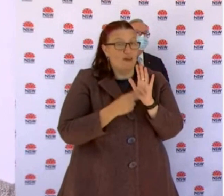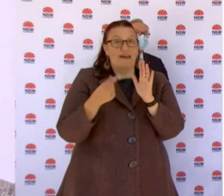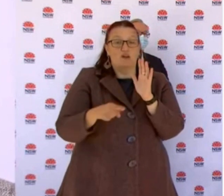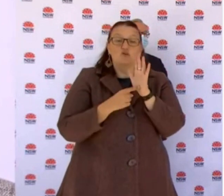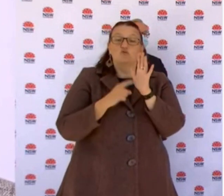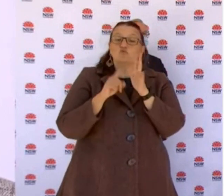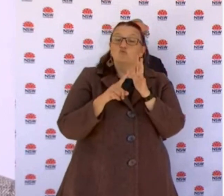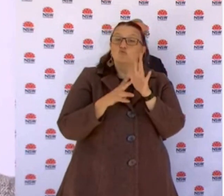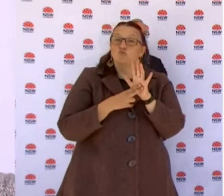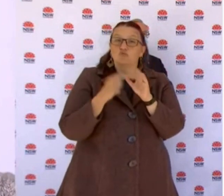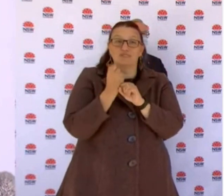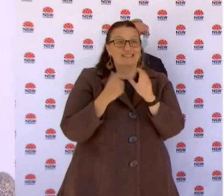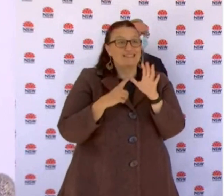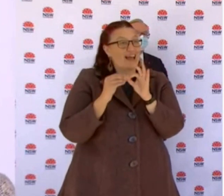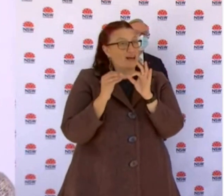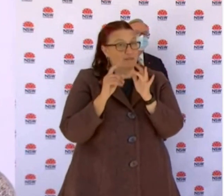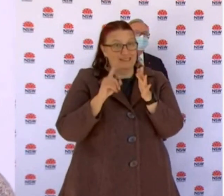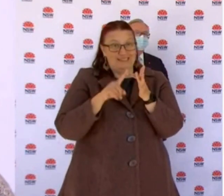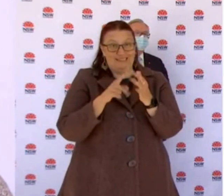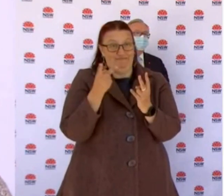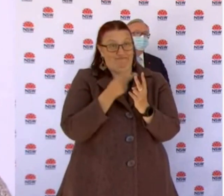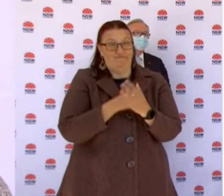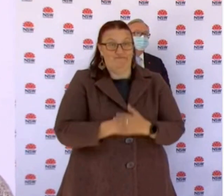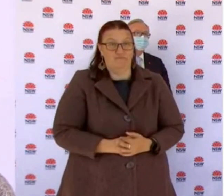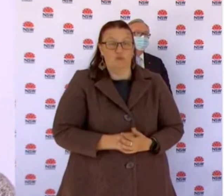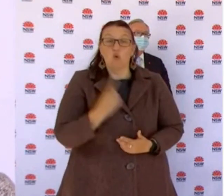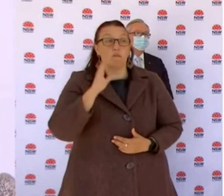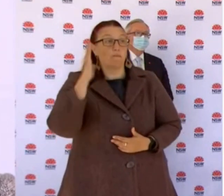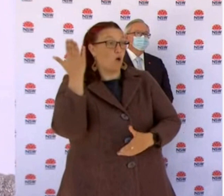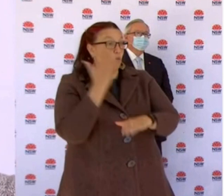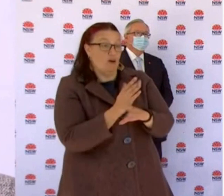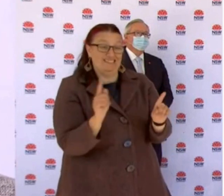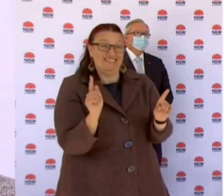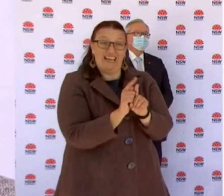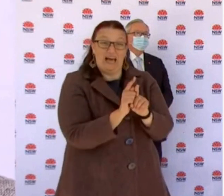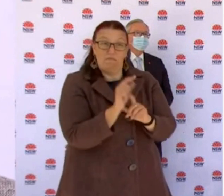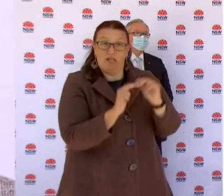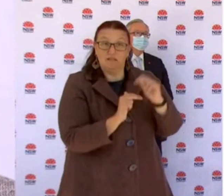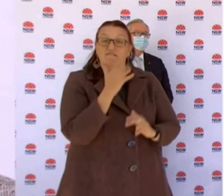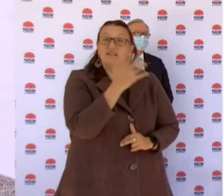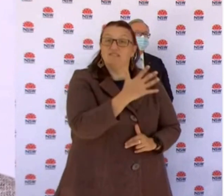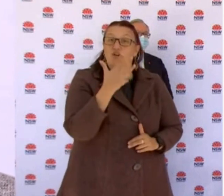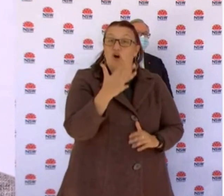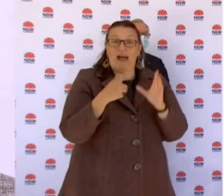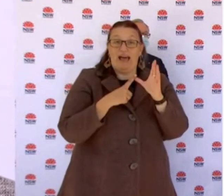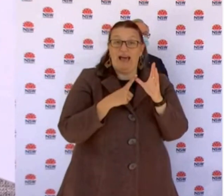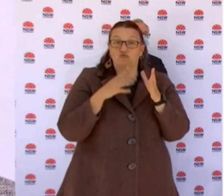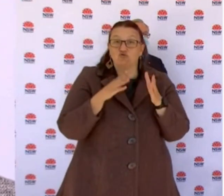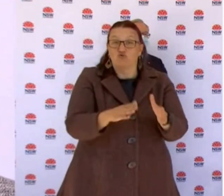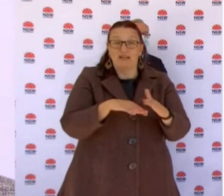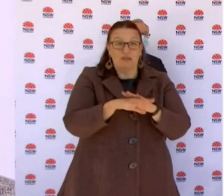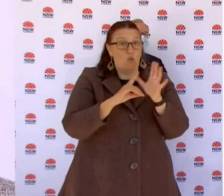Tuangabi in Sydney's west. Anyone who worked at the construction site at 59A Street at